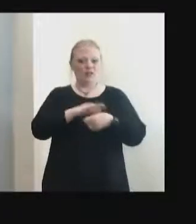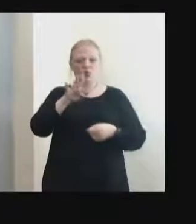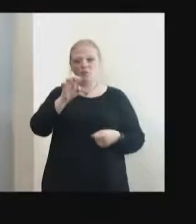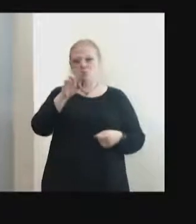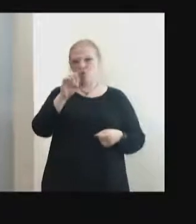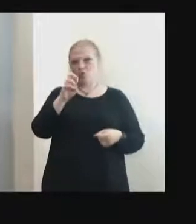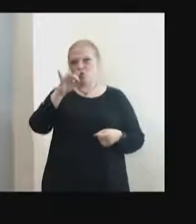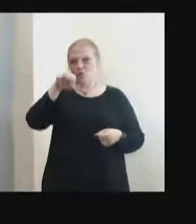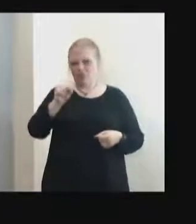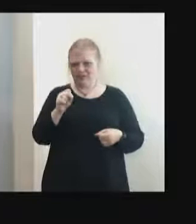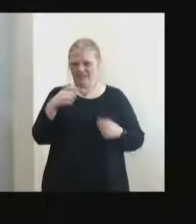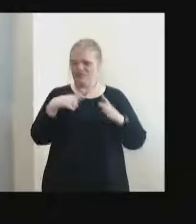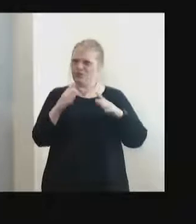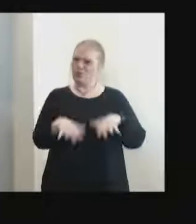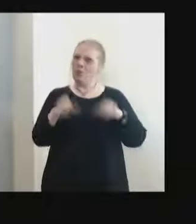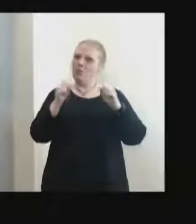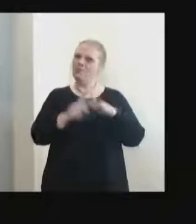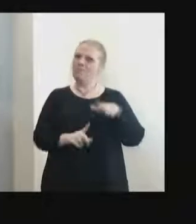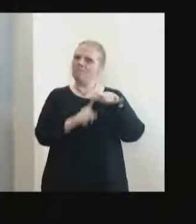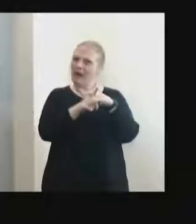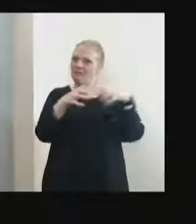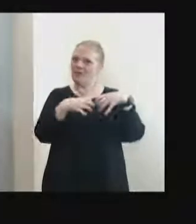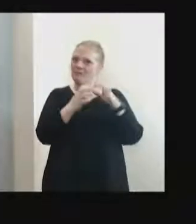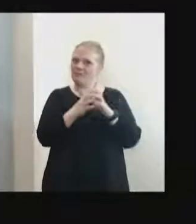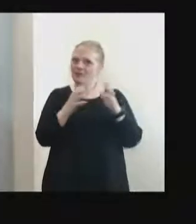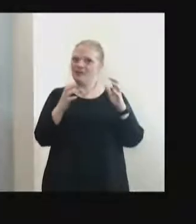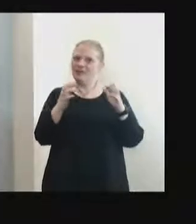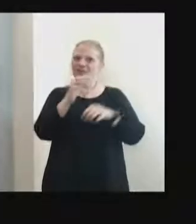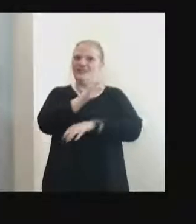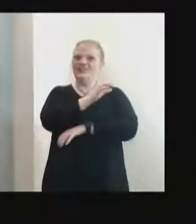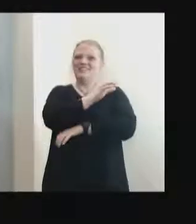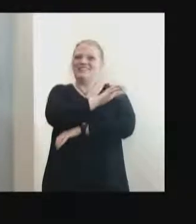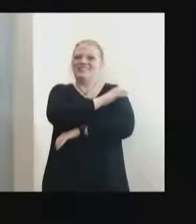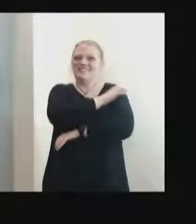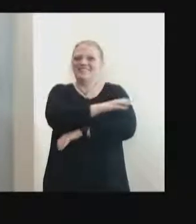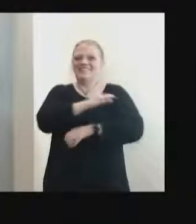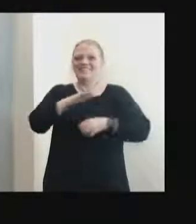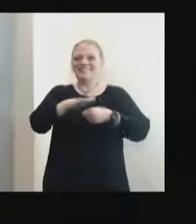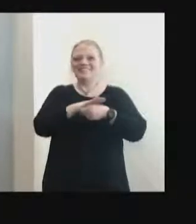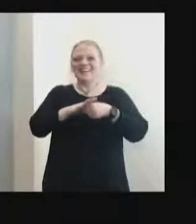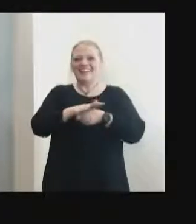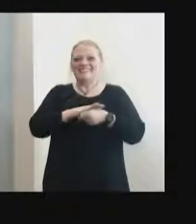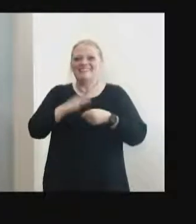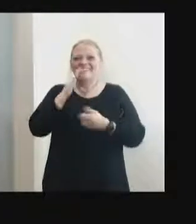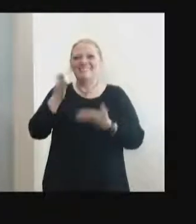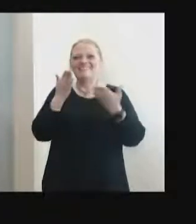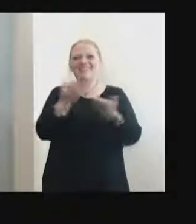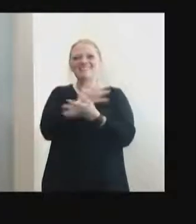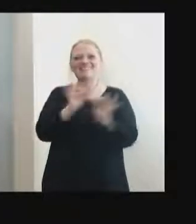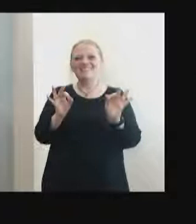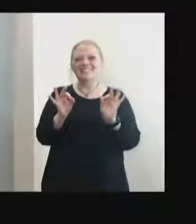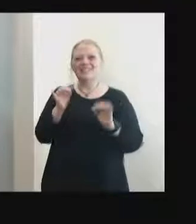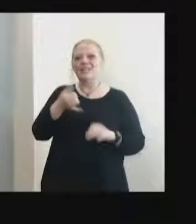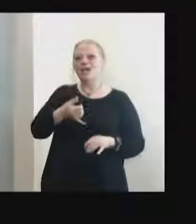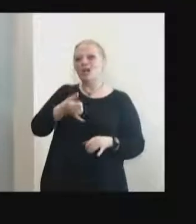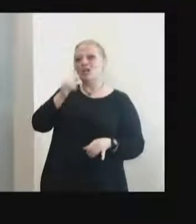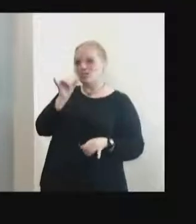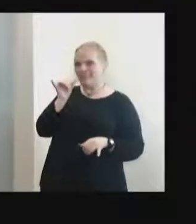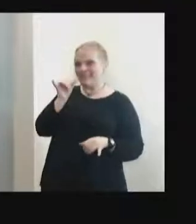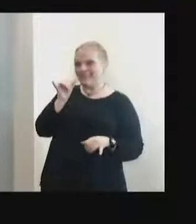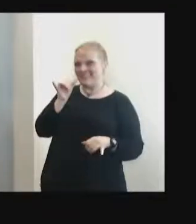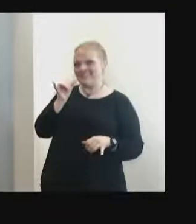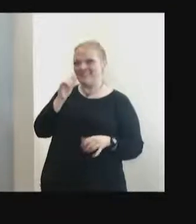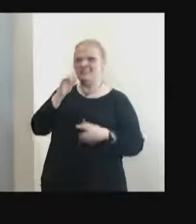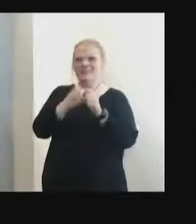pop-up clinics on site and offer a free drink for a COVID-19 vaccine dose. And the first 2 breweries to participate in this